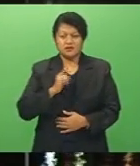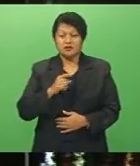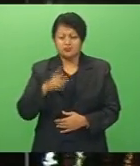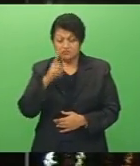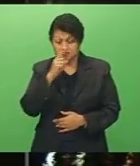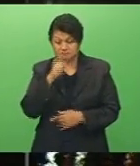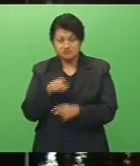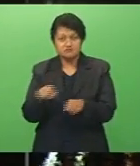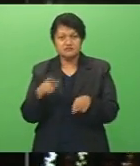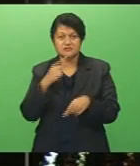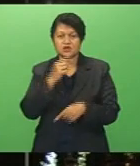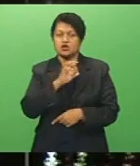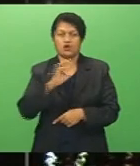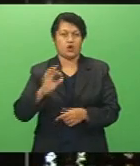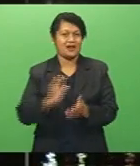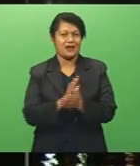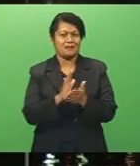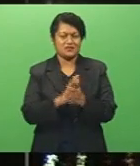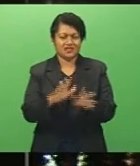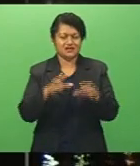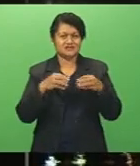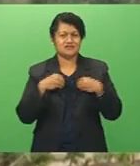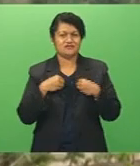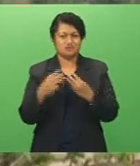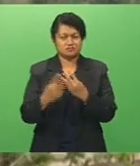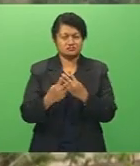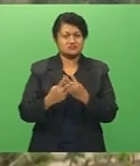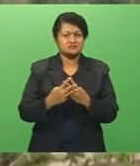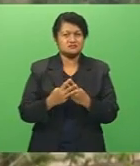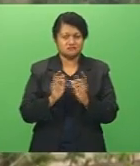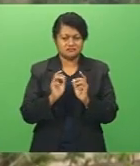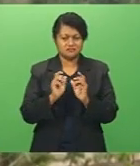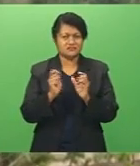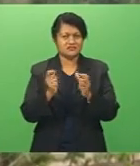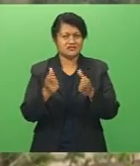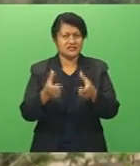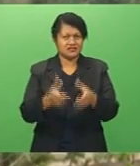the treatment they receive from the party officials.